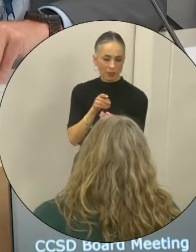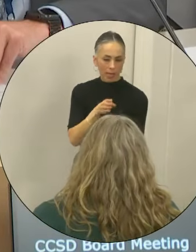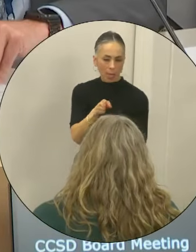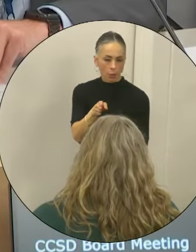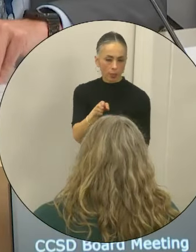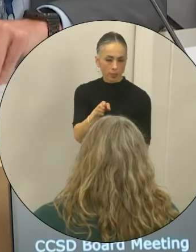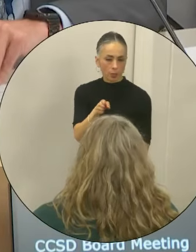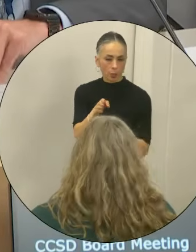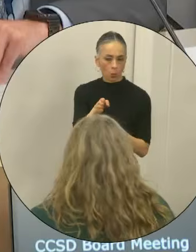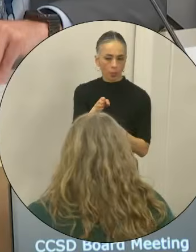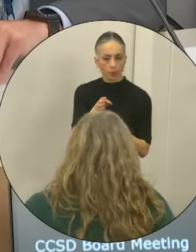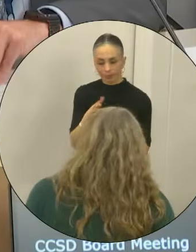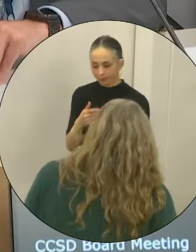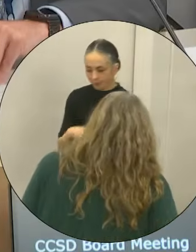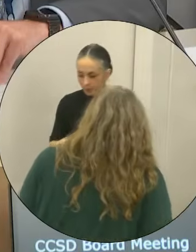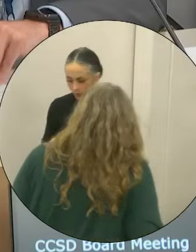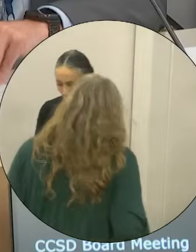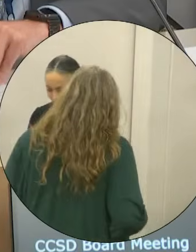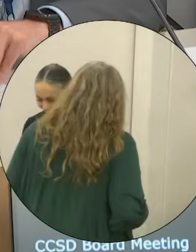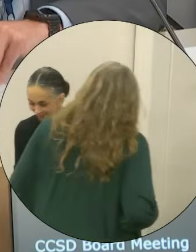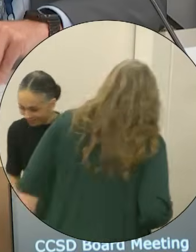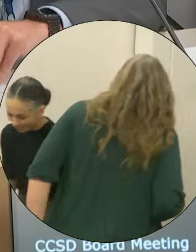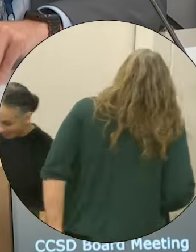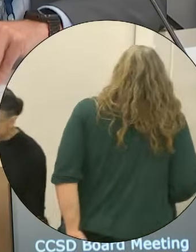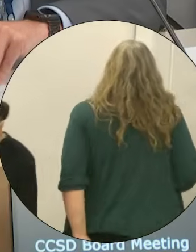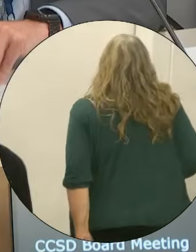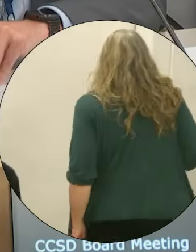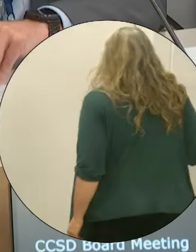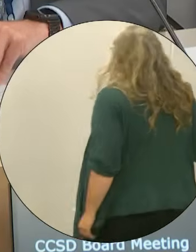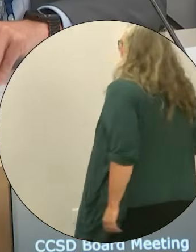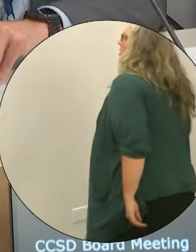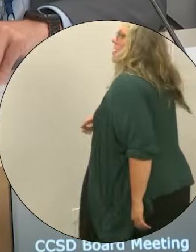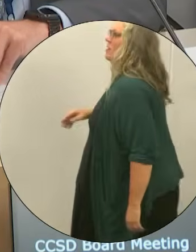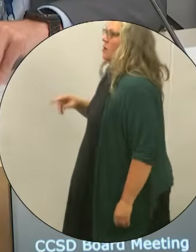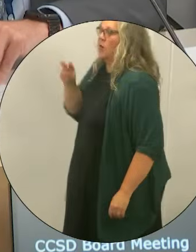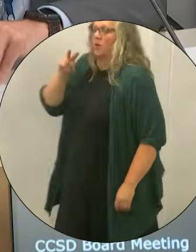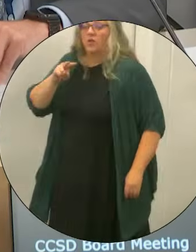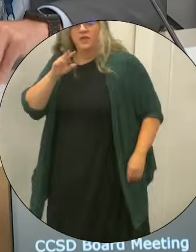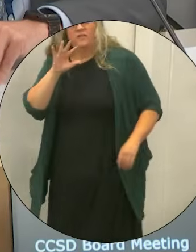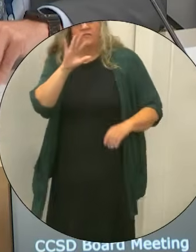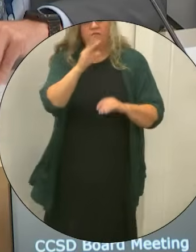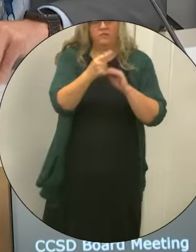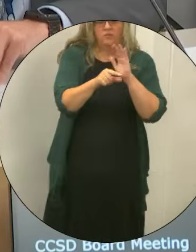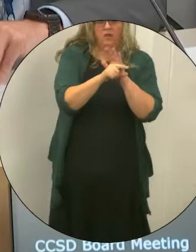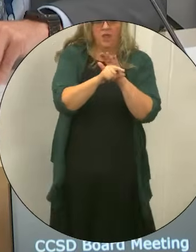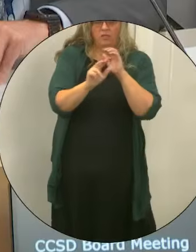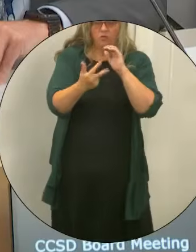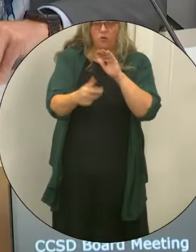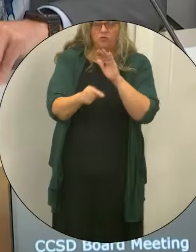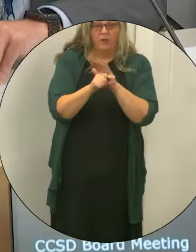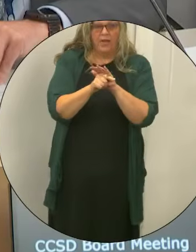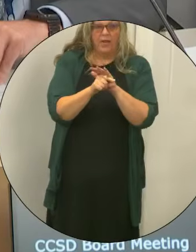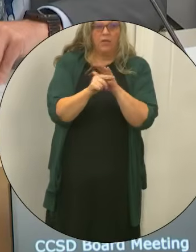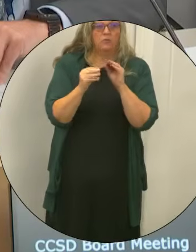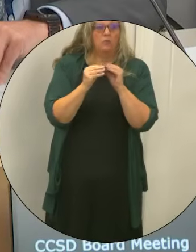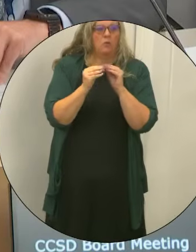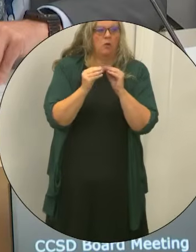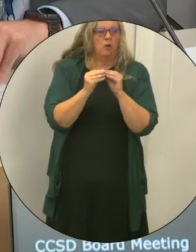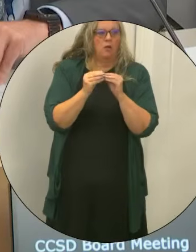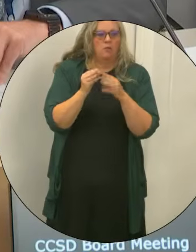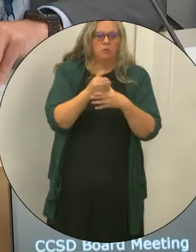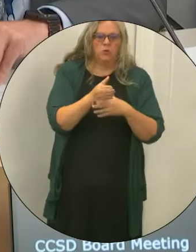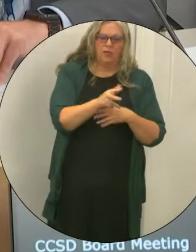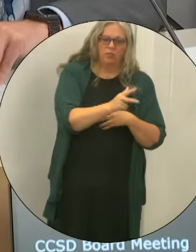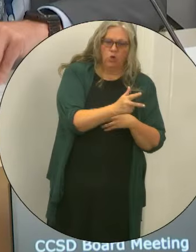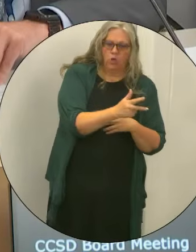So it would definitely be fifth grade, looking at fifth grade, in third grade, more between third